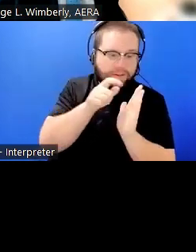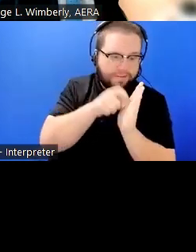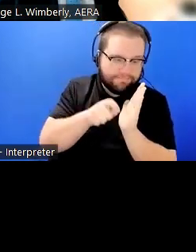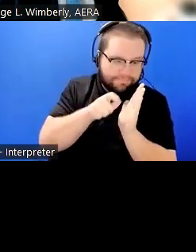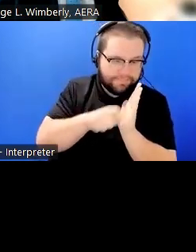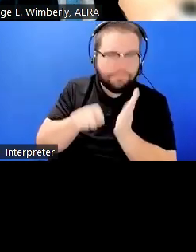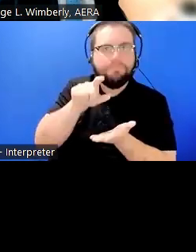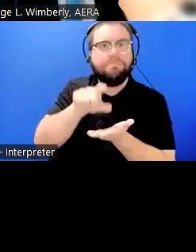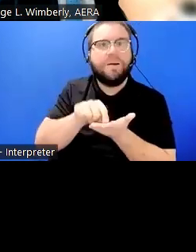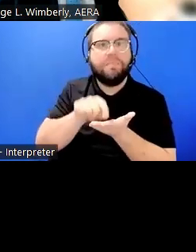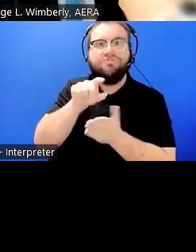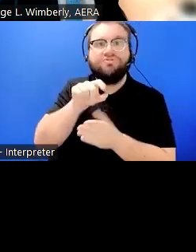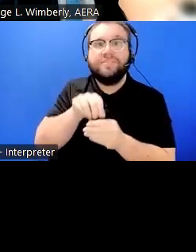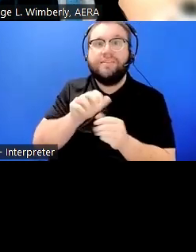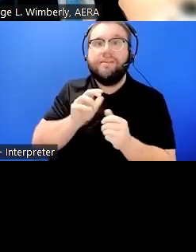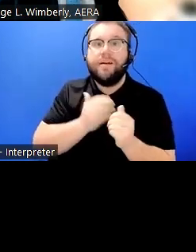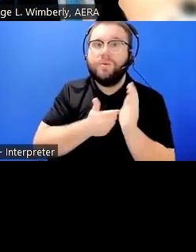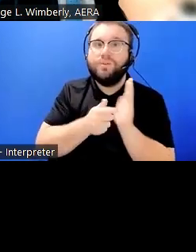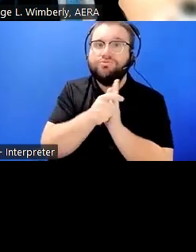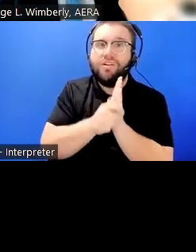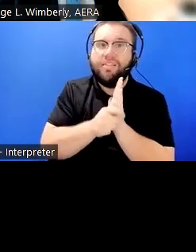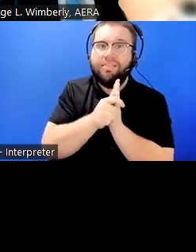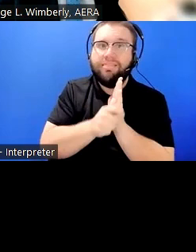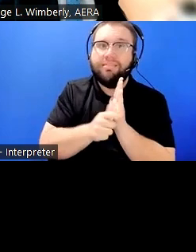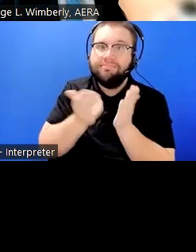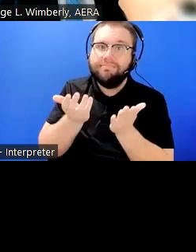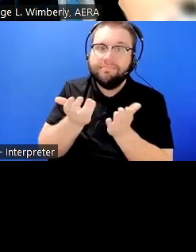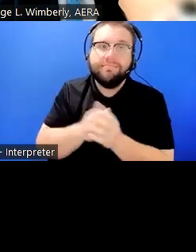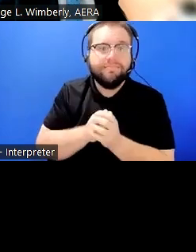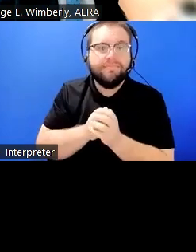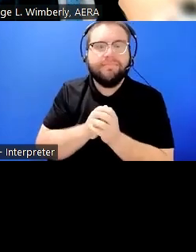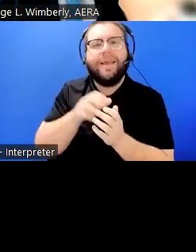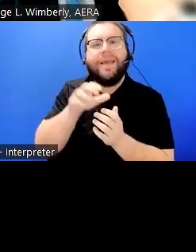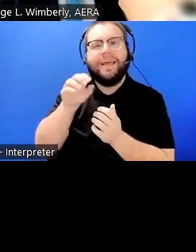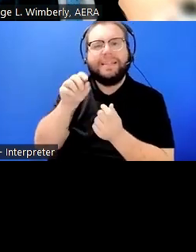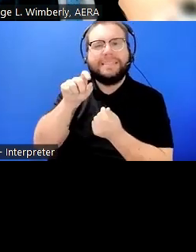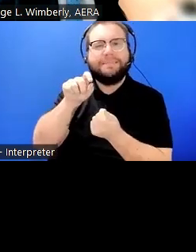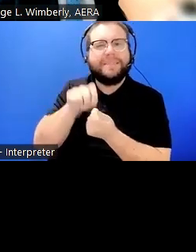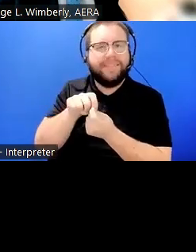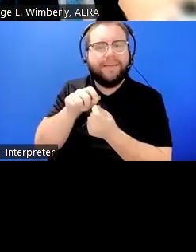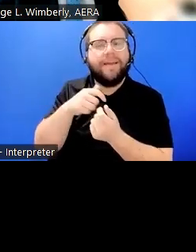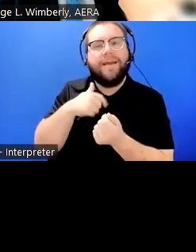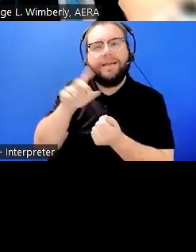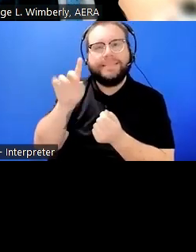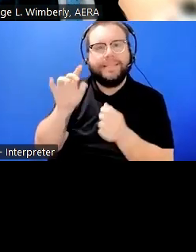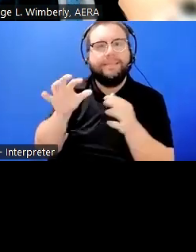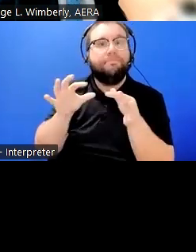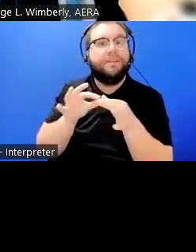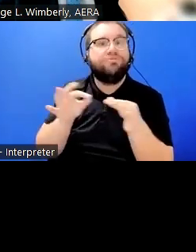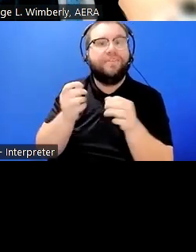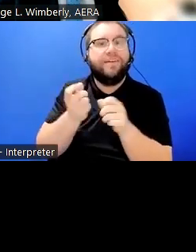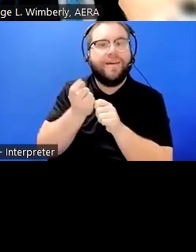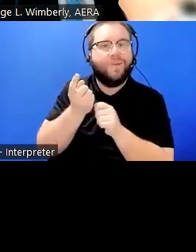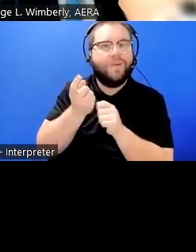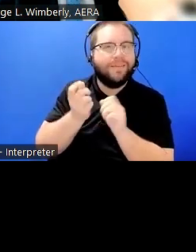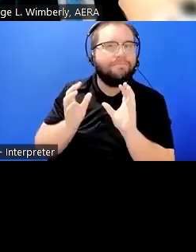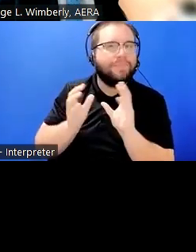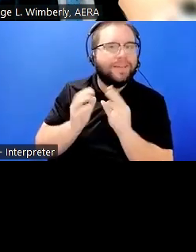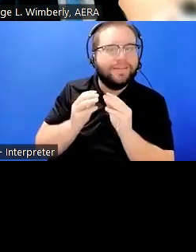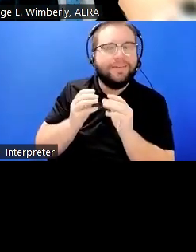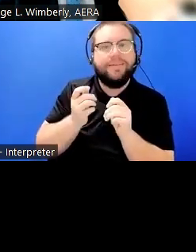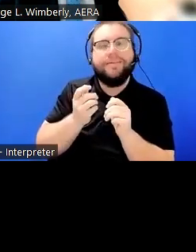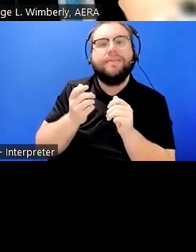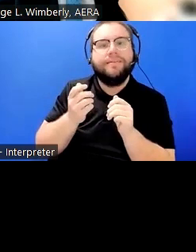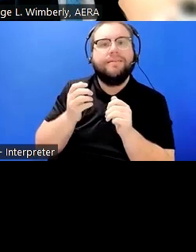And specifically, and again, as I talked about our annual meeting, Our next meeting is in